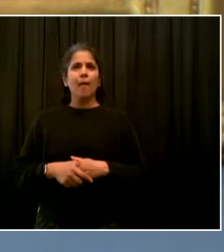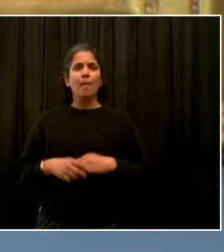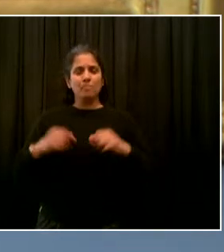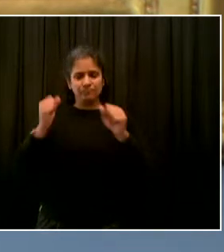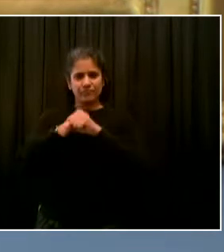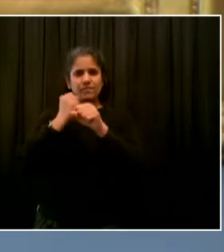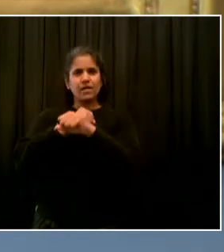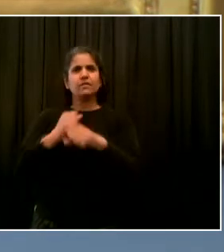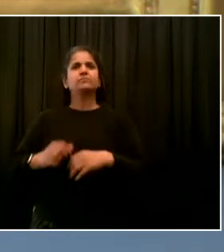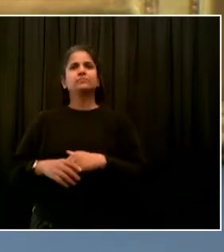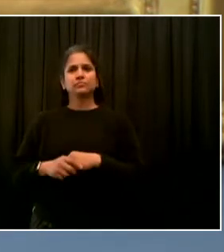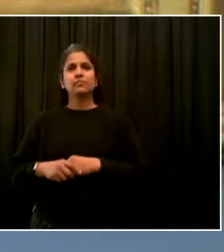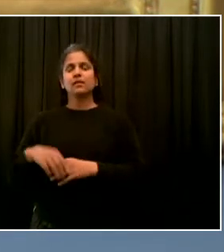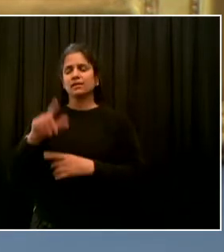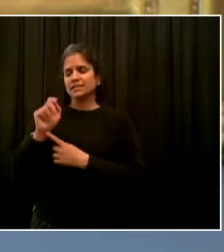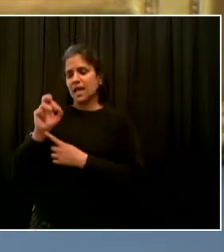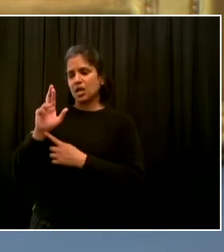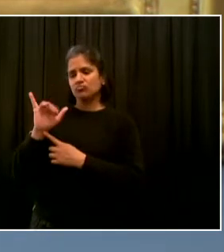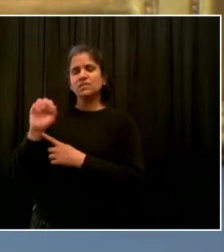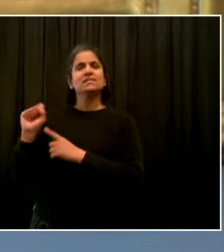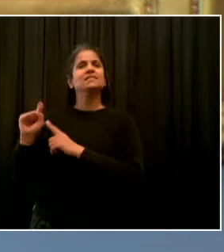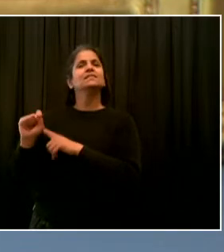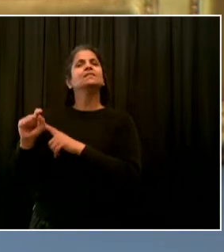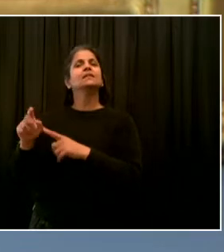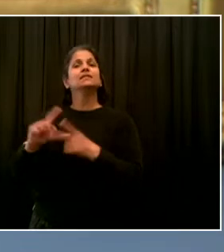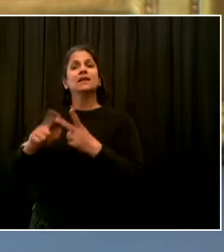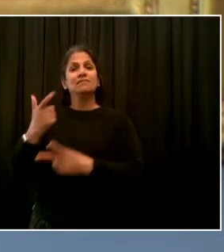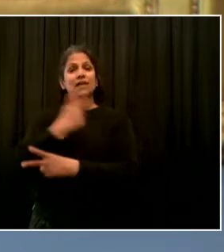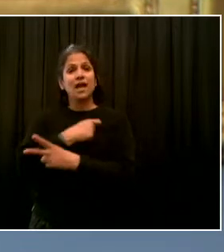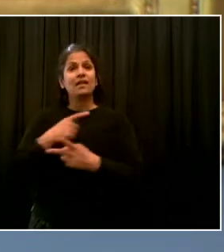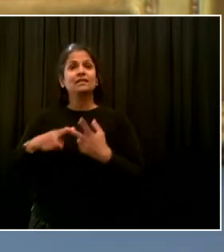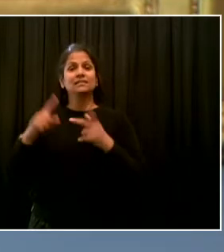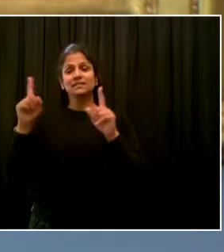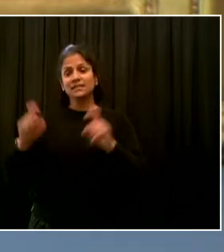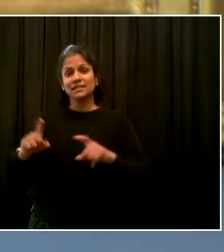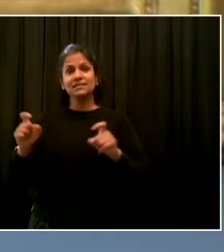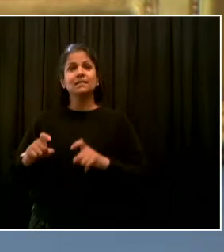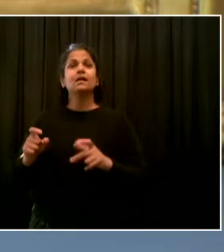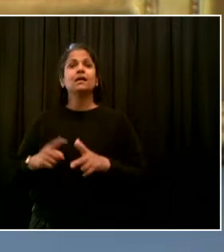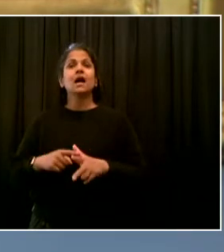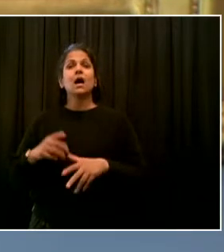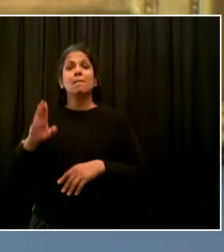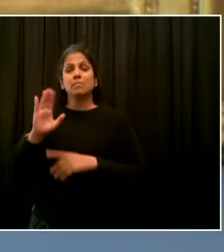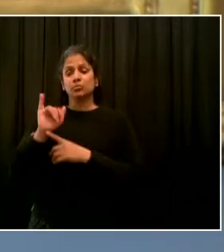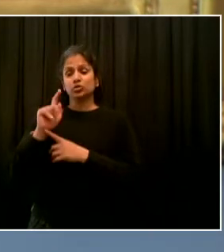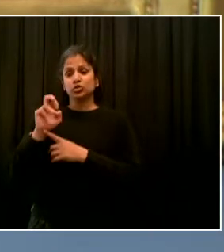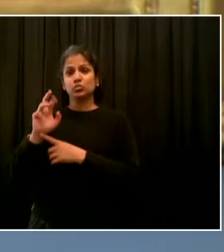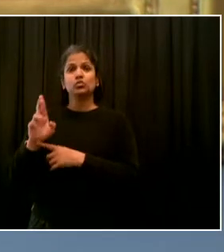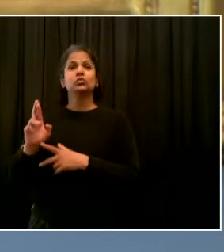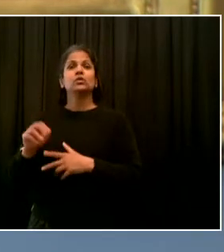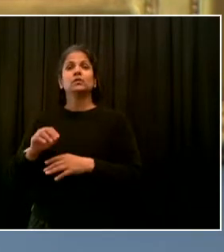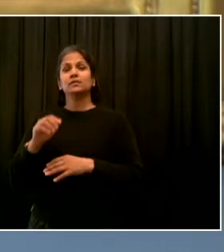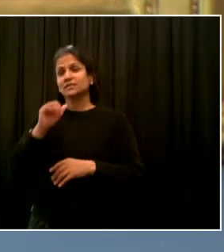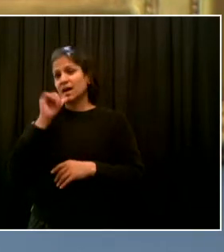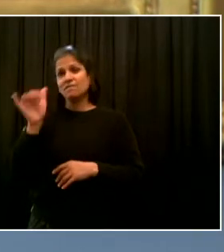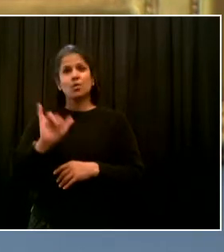of vaccines, pills, booster shots, we are not where we were 2.5 years ago.